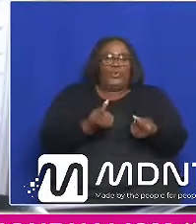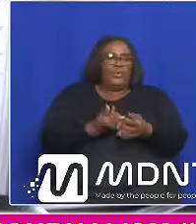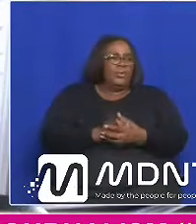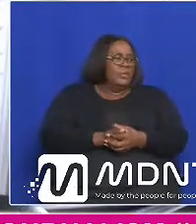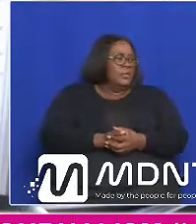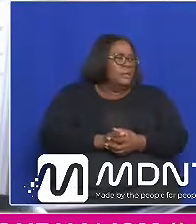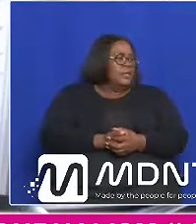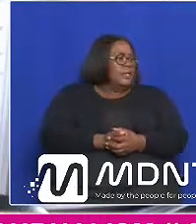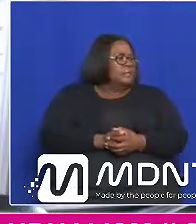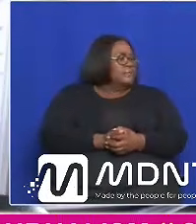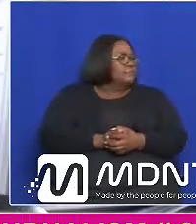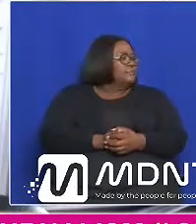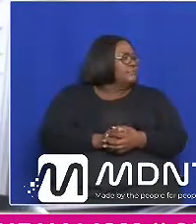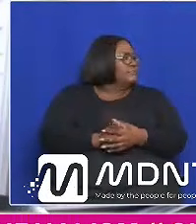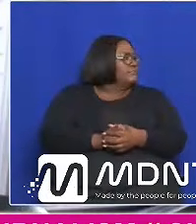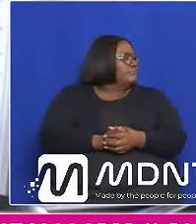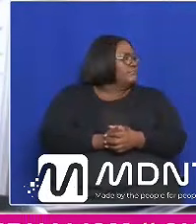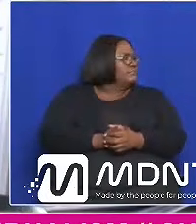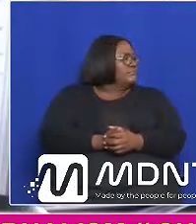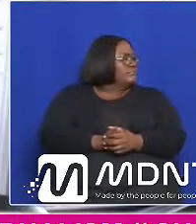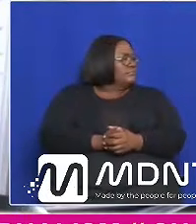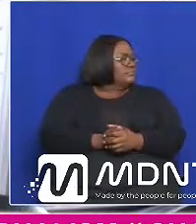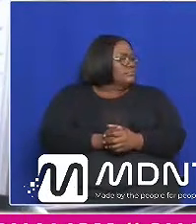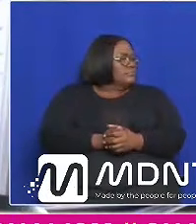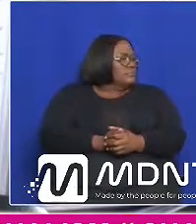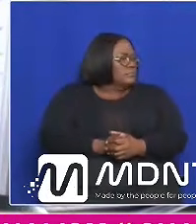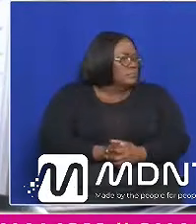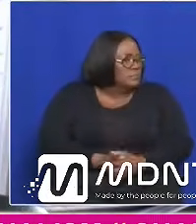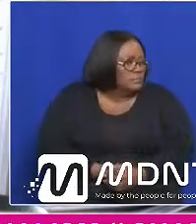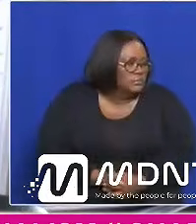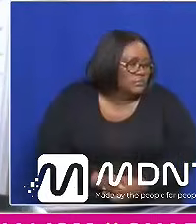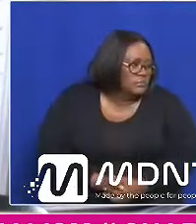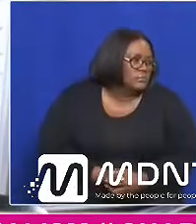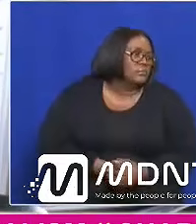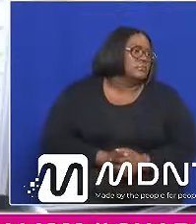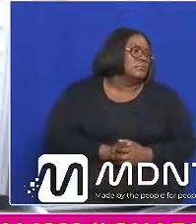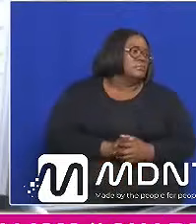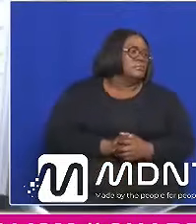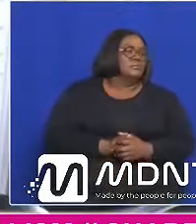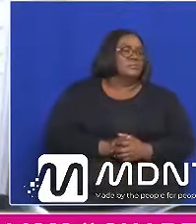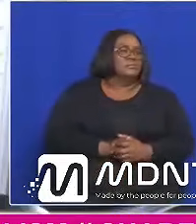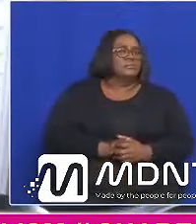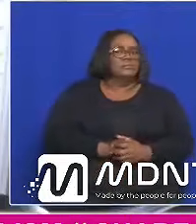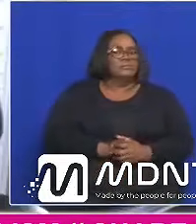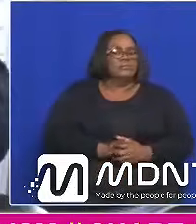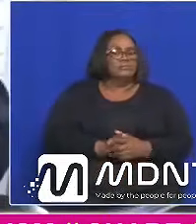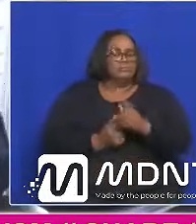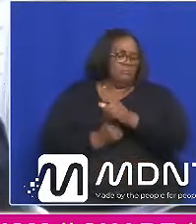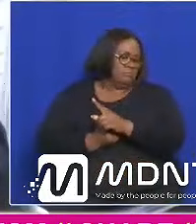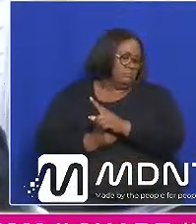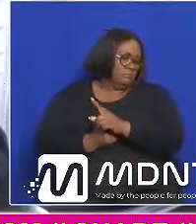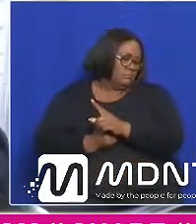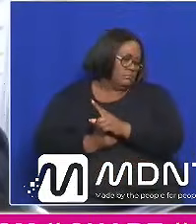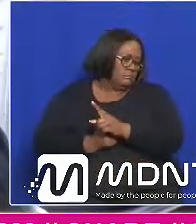And for this purpose, I would invite you to pull out your original statement. So we put away part A of